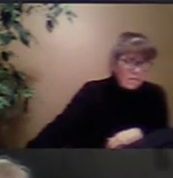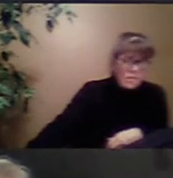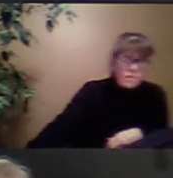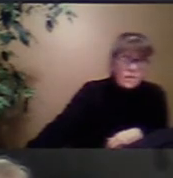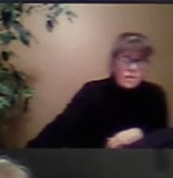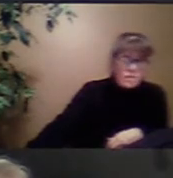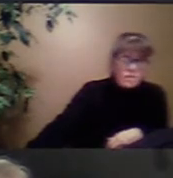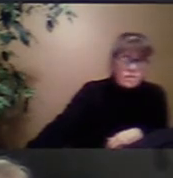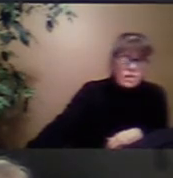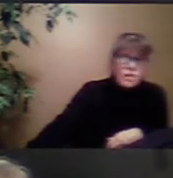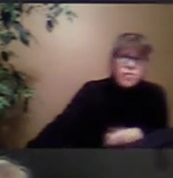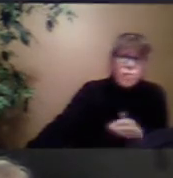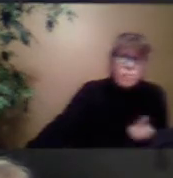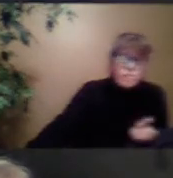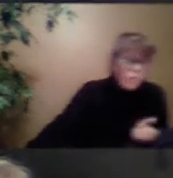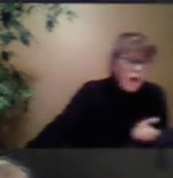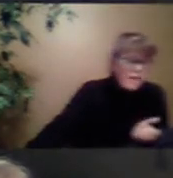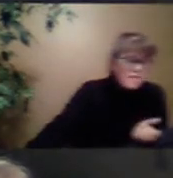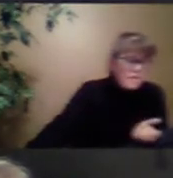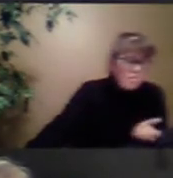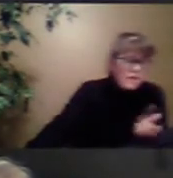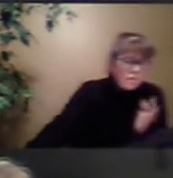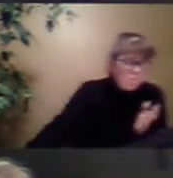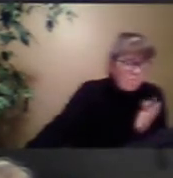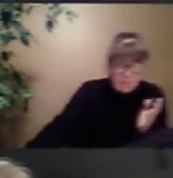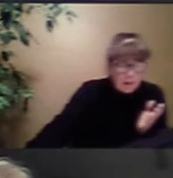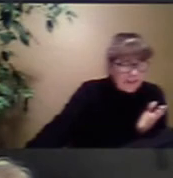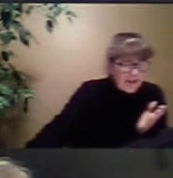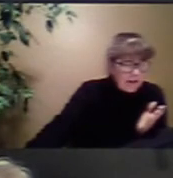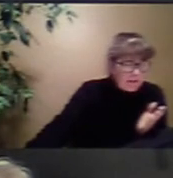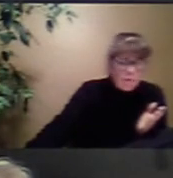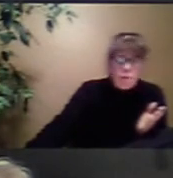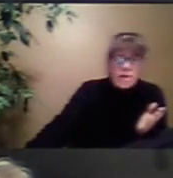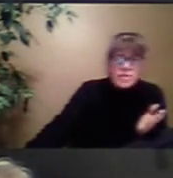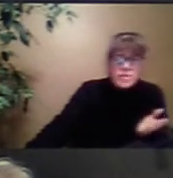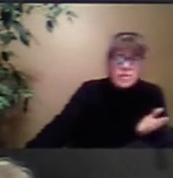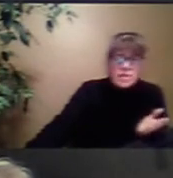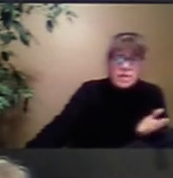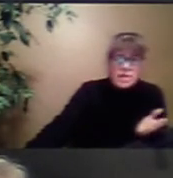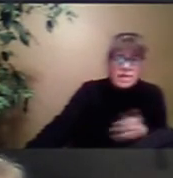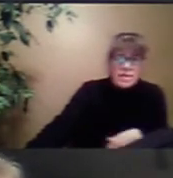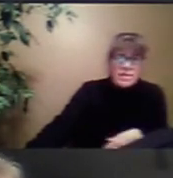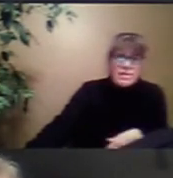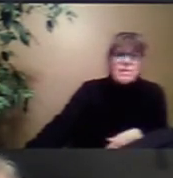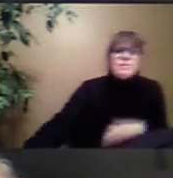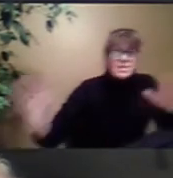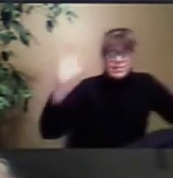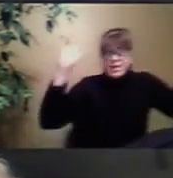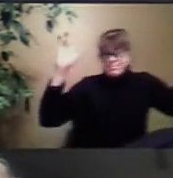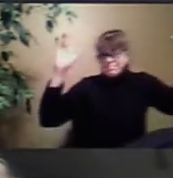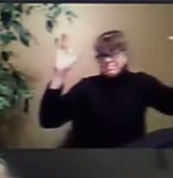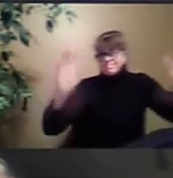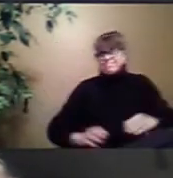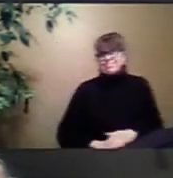waste. That's correct. Okay. Why does the bill... Okay, ma'am, I'm going to have to ask you, I've